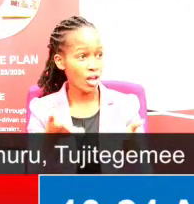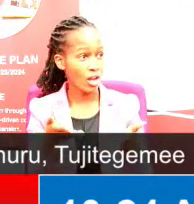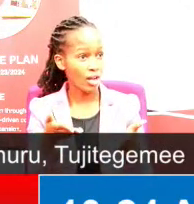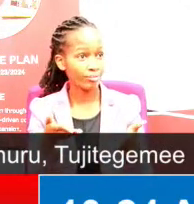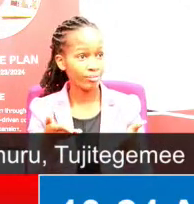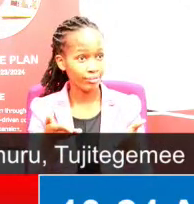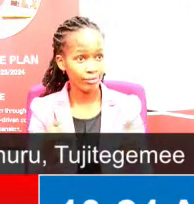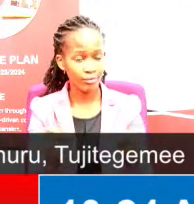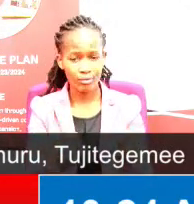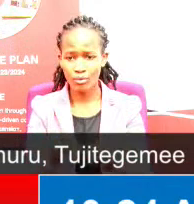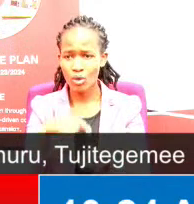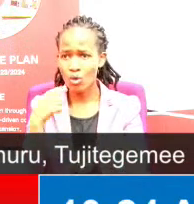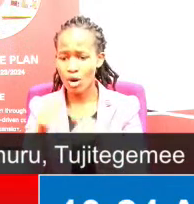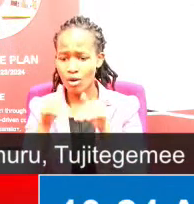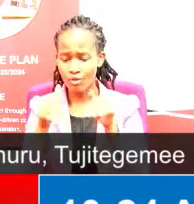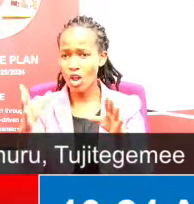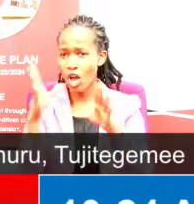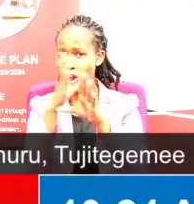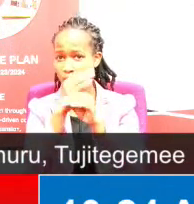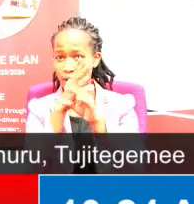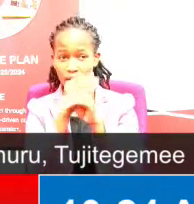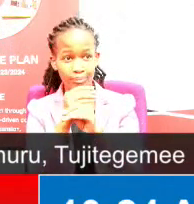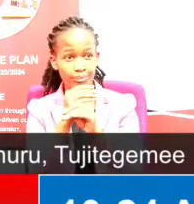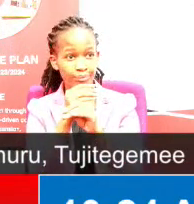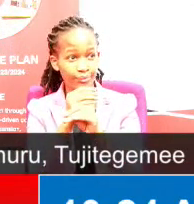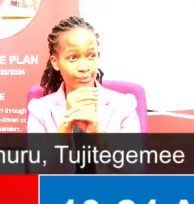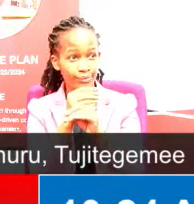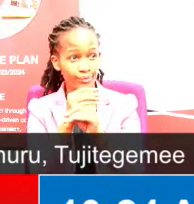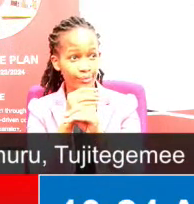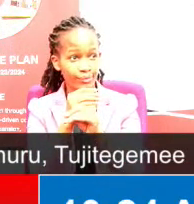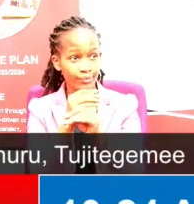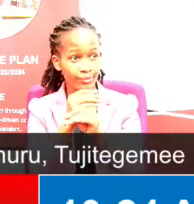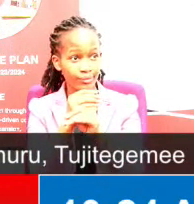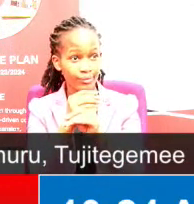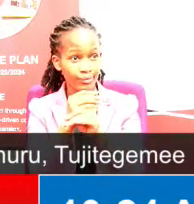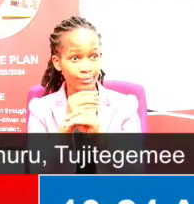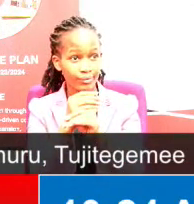auditorium and those who are following online